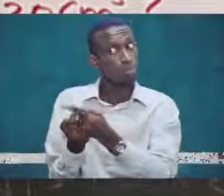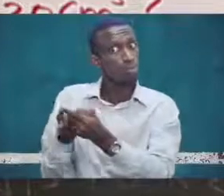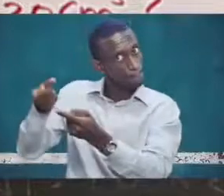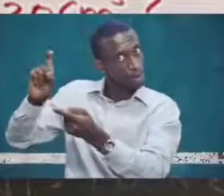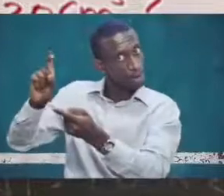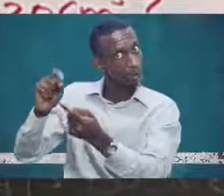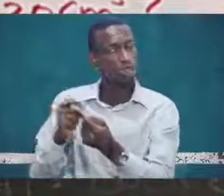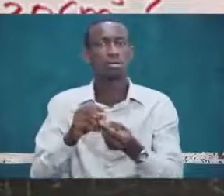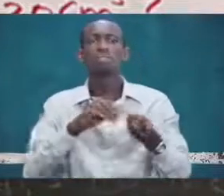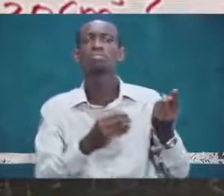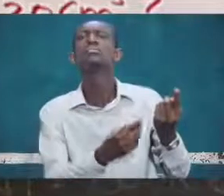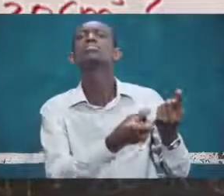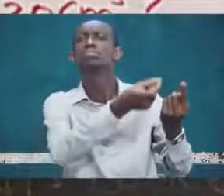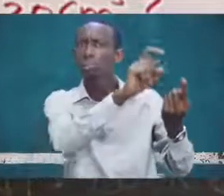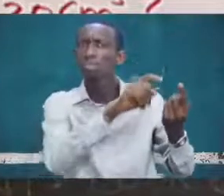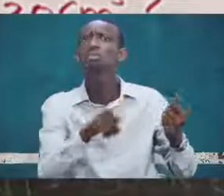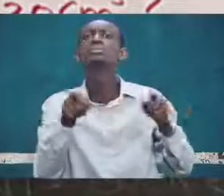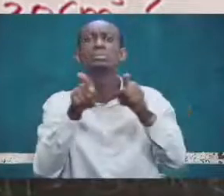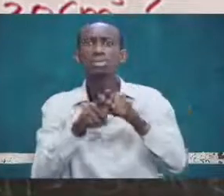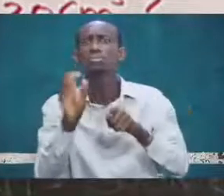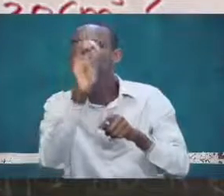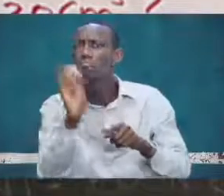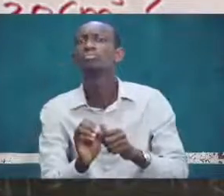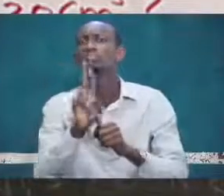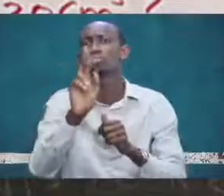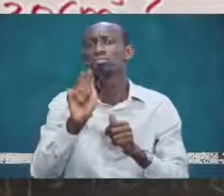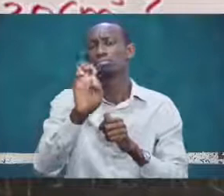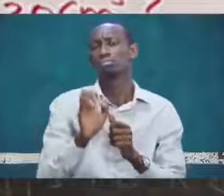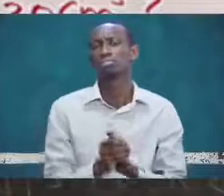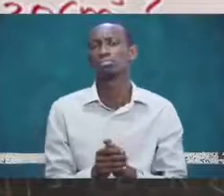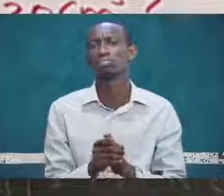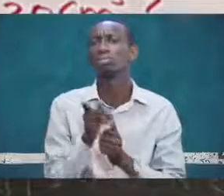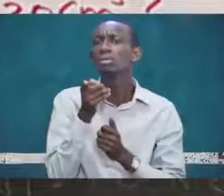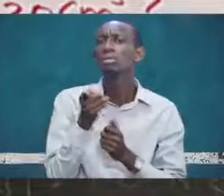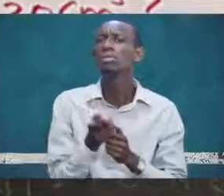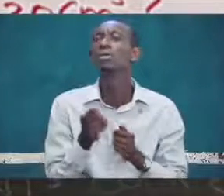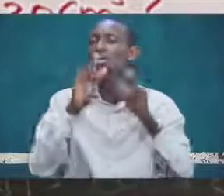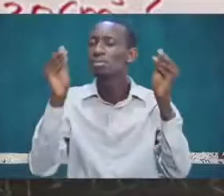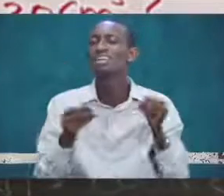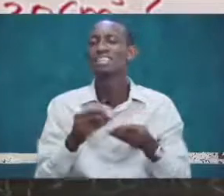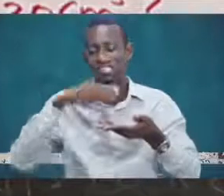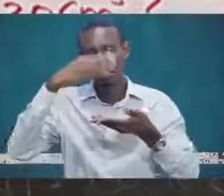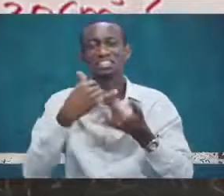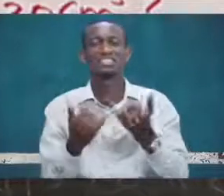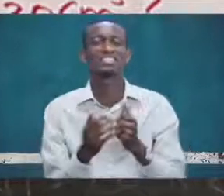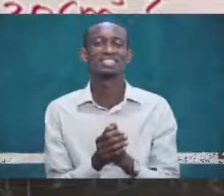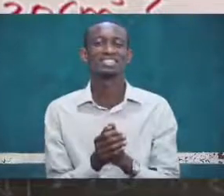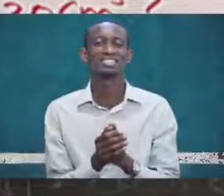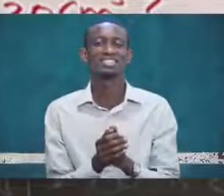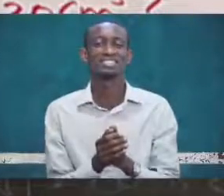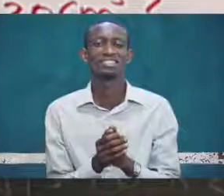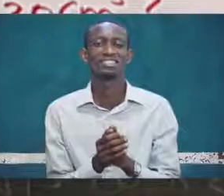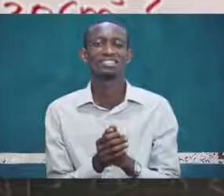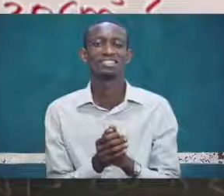increases, the other amount increases also the same rate. That is actually the summary of what we've been discussing, which